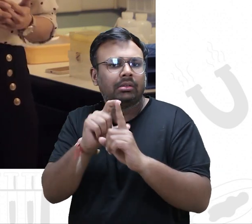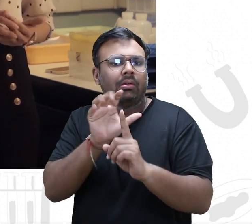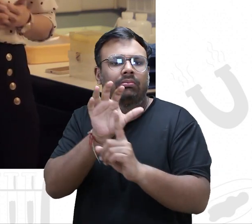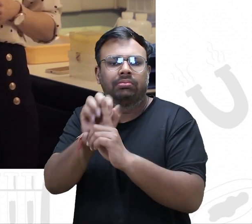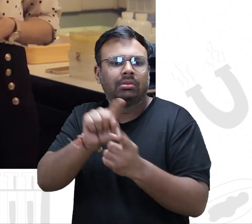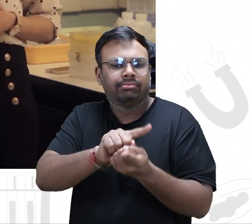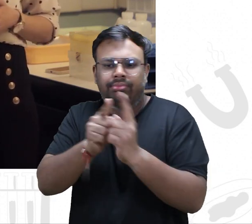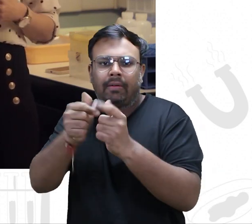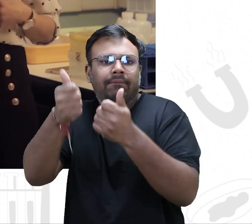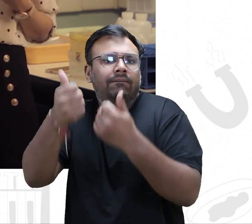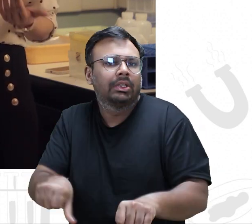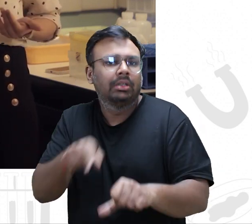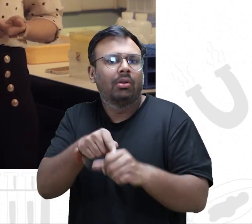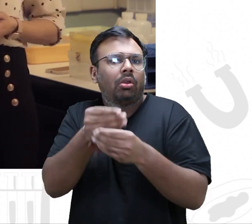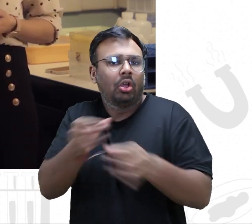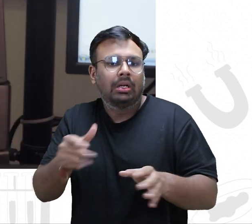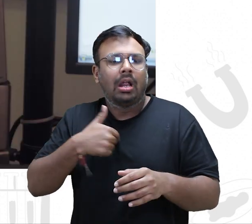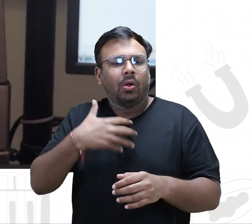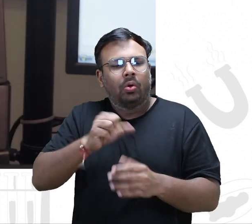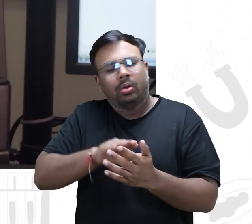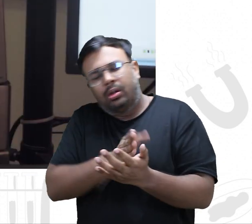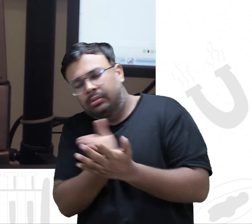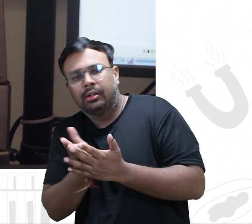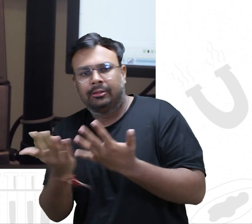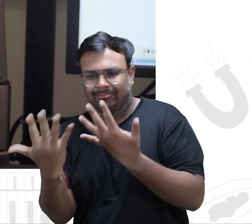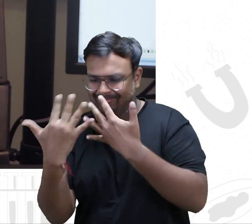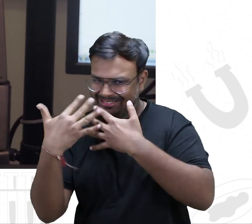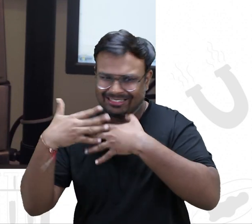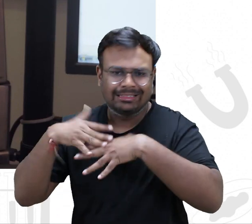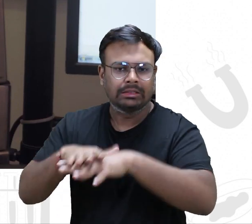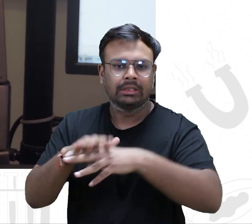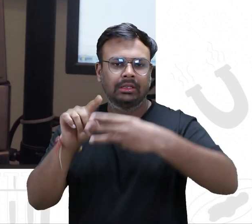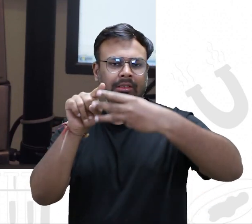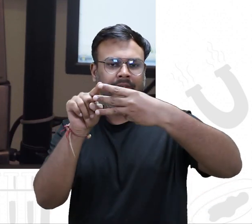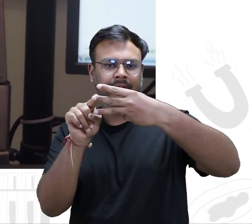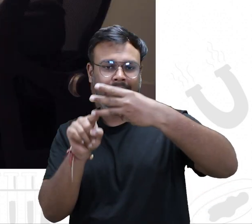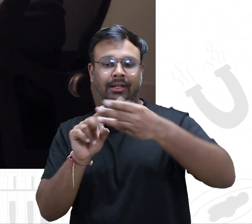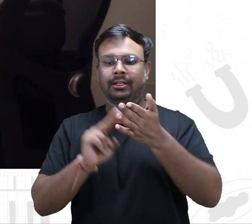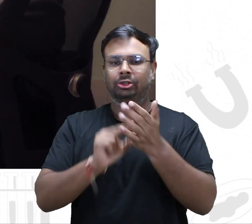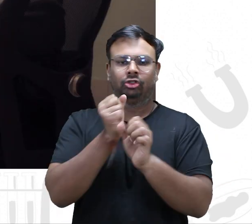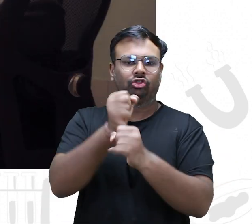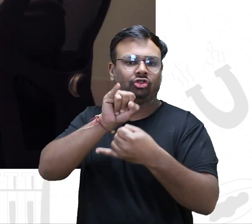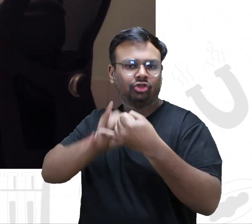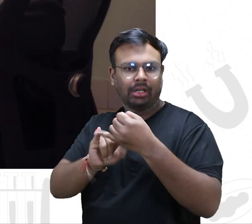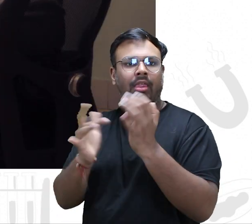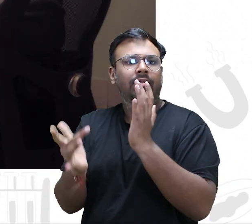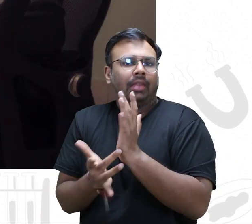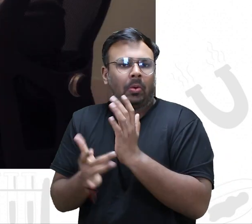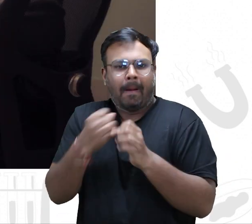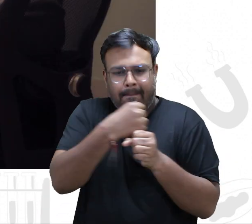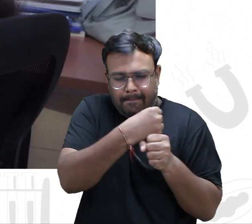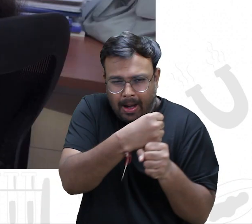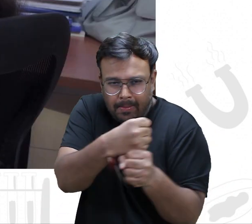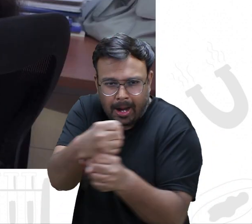identity and lose the ability to convert to other cell types. Using a combination of flow cytometry, microscopy, and single-cell NGS techniques, I'm